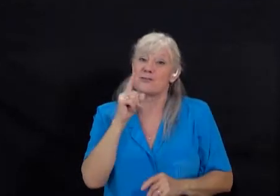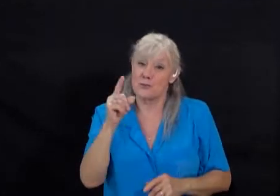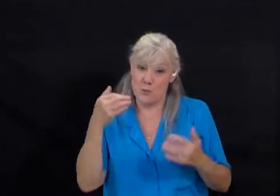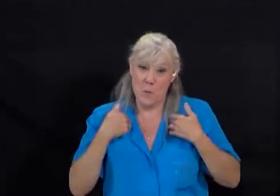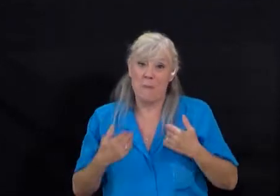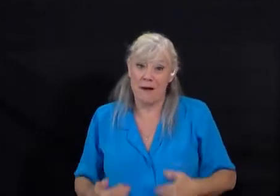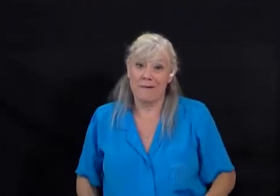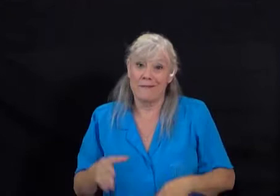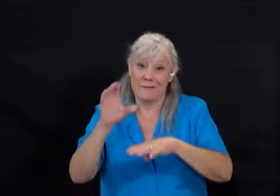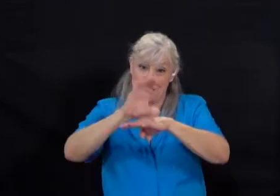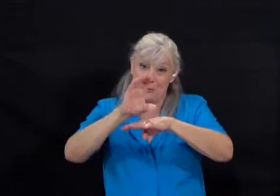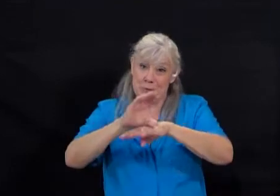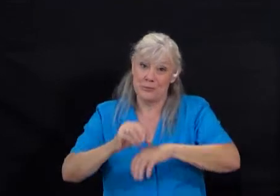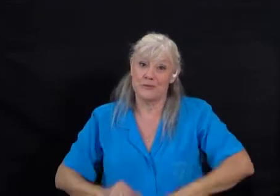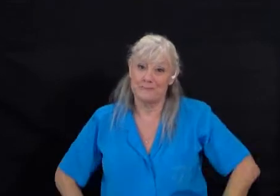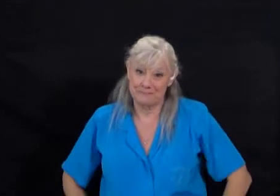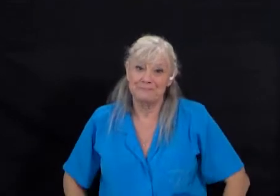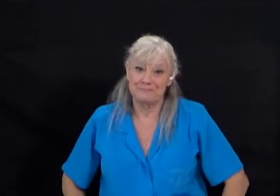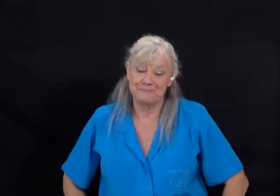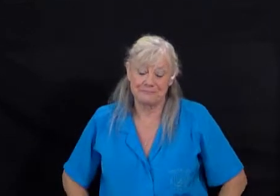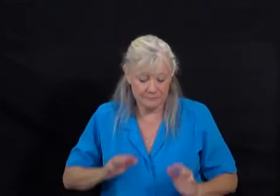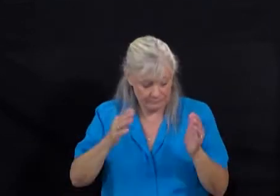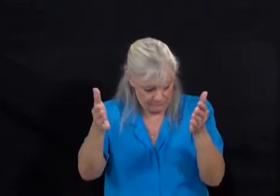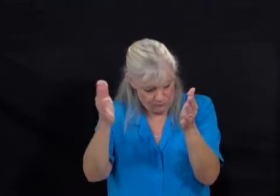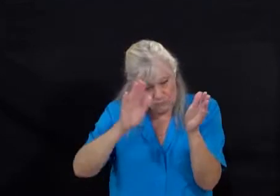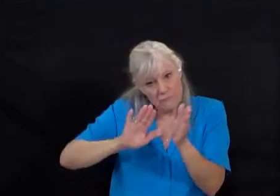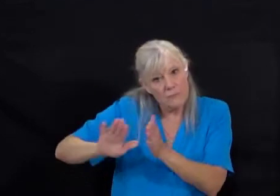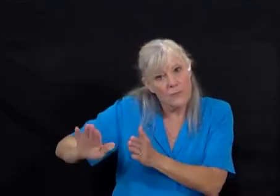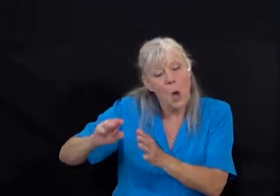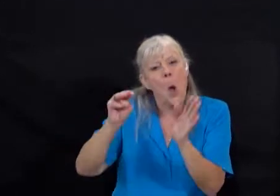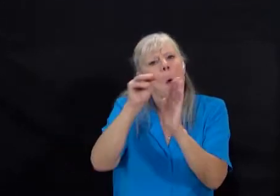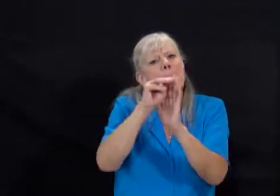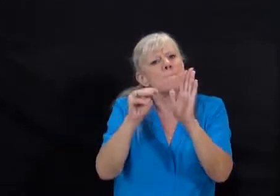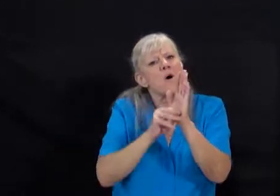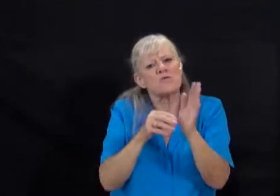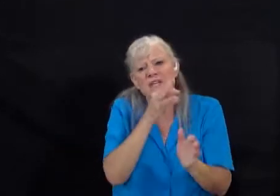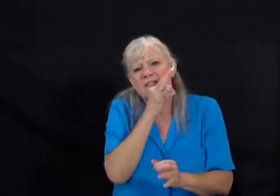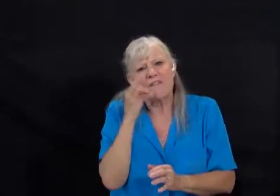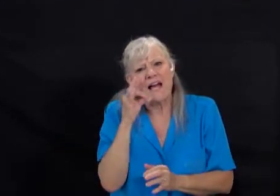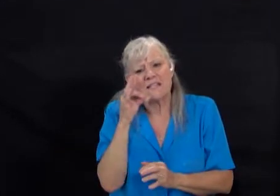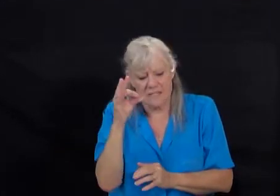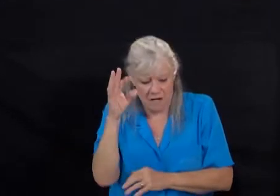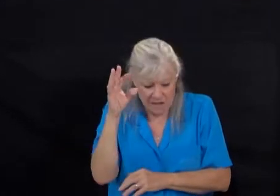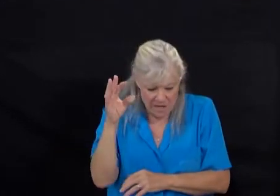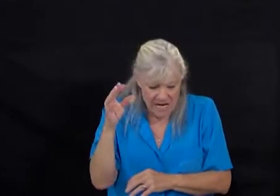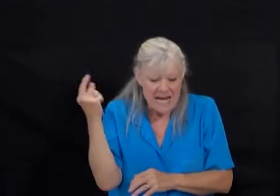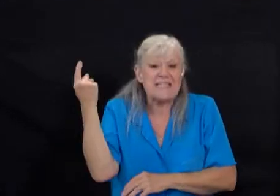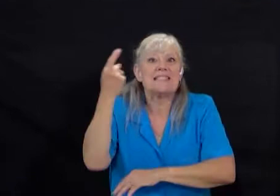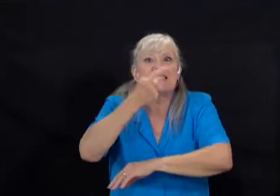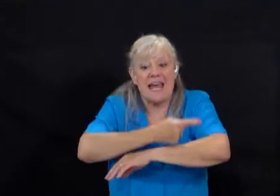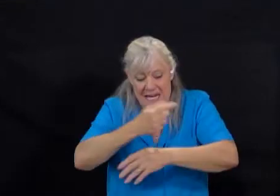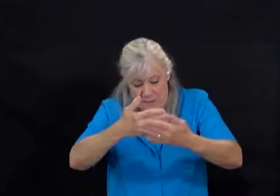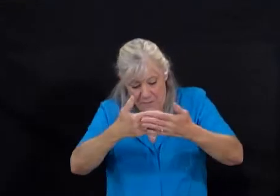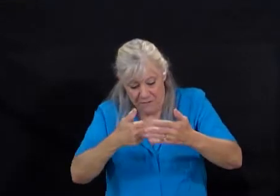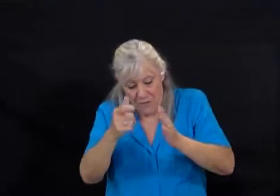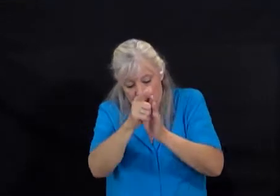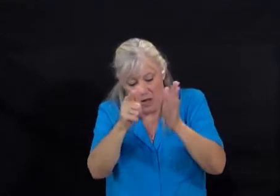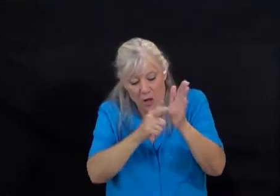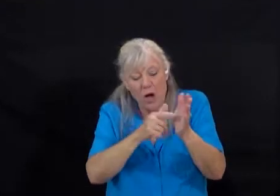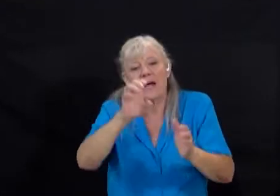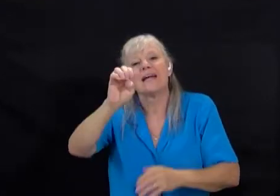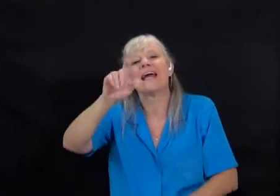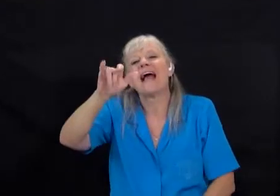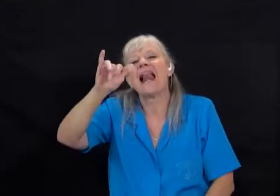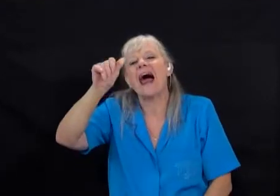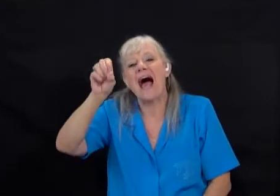Moses had fasted days before giving the law. Elias fasted 40 days